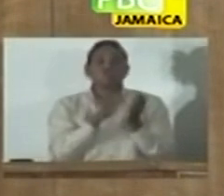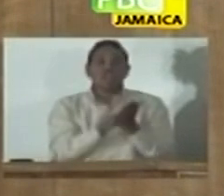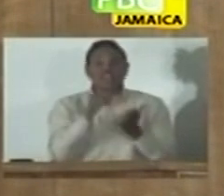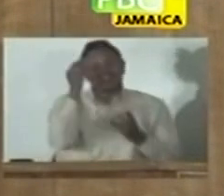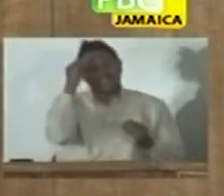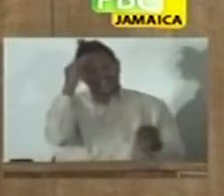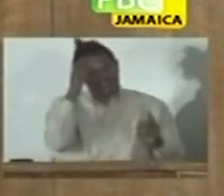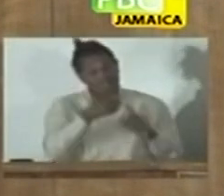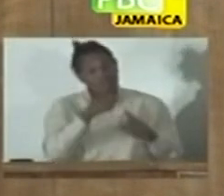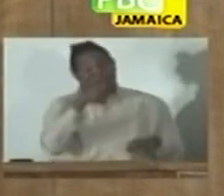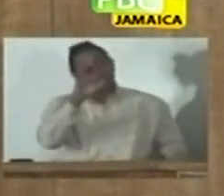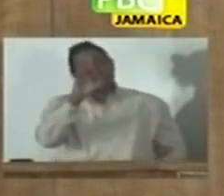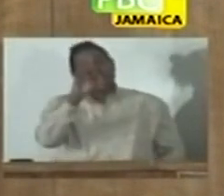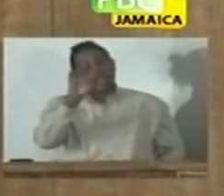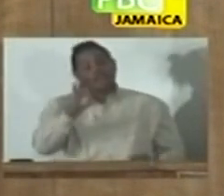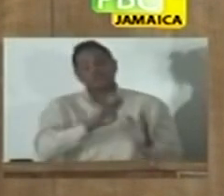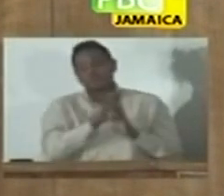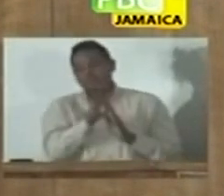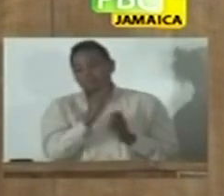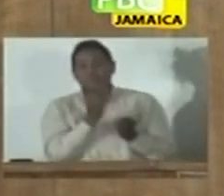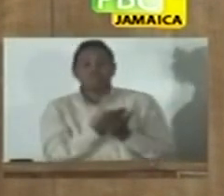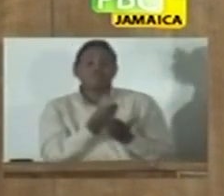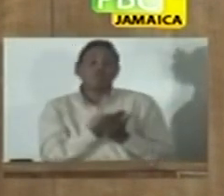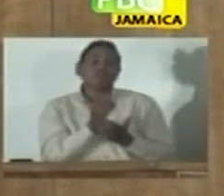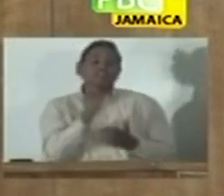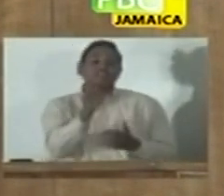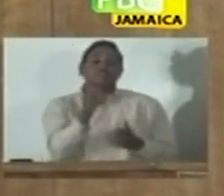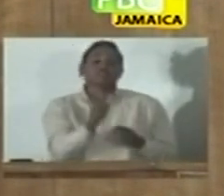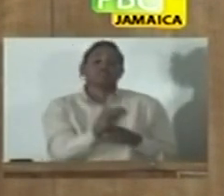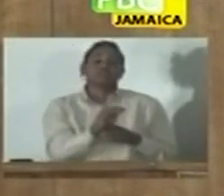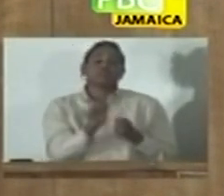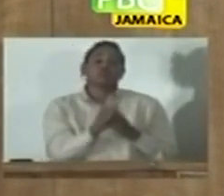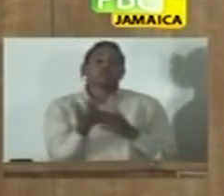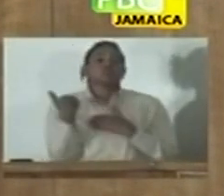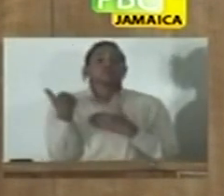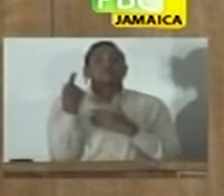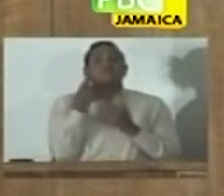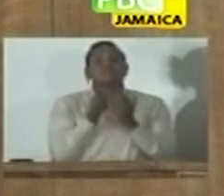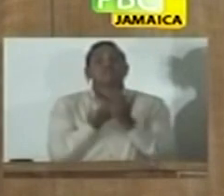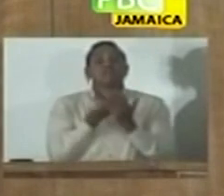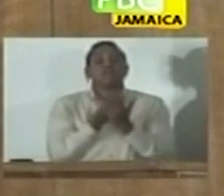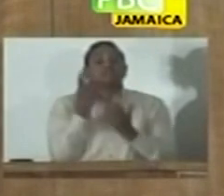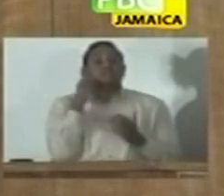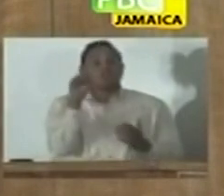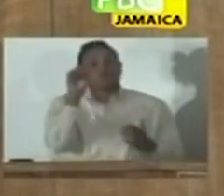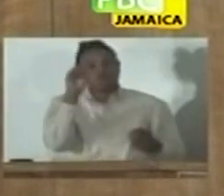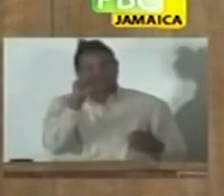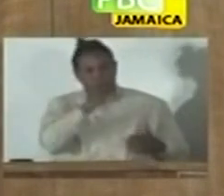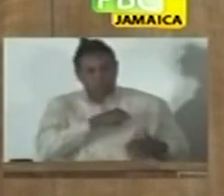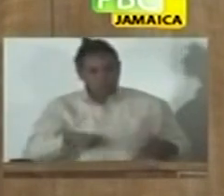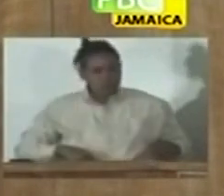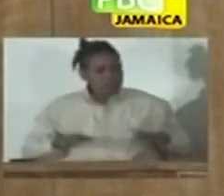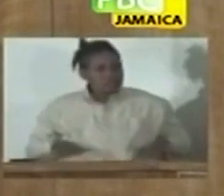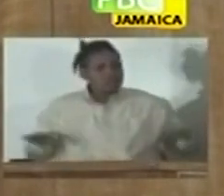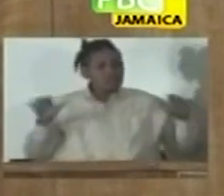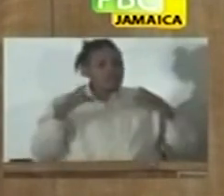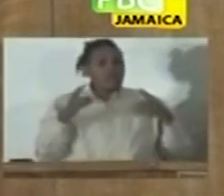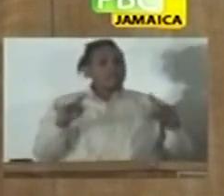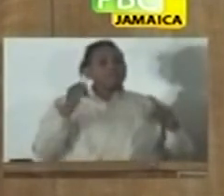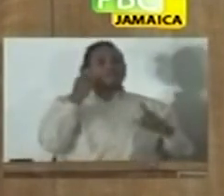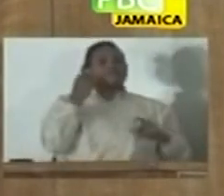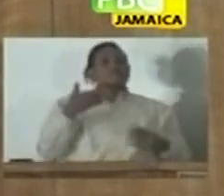Fund passed to the Minister with responsibility for finance on behalf of the Crown. If there are